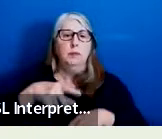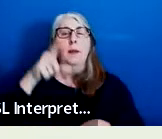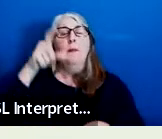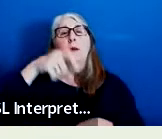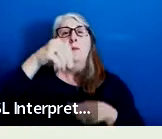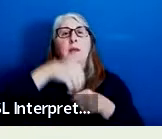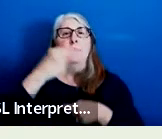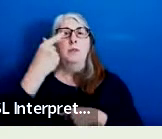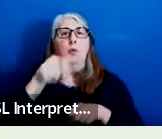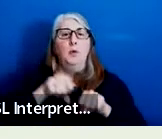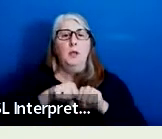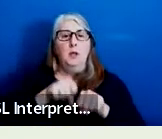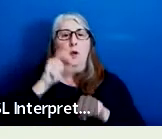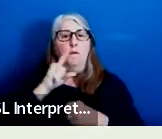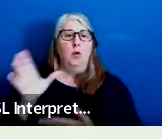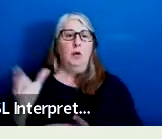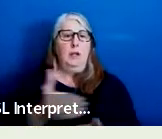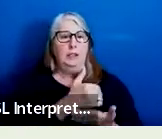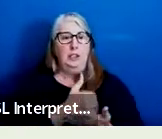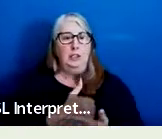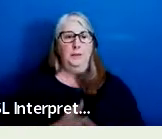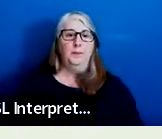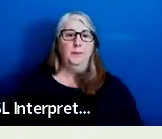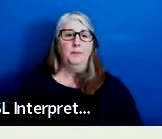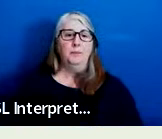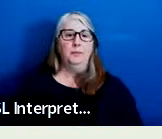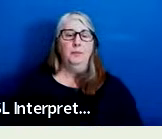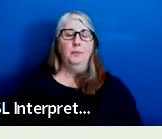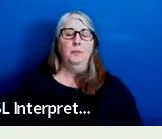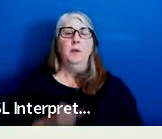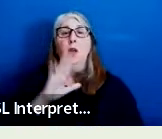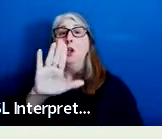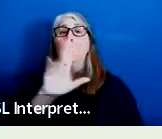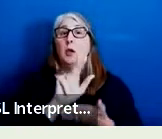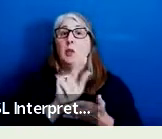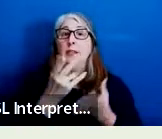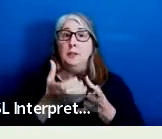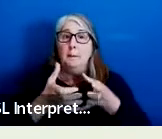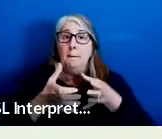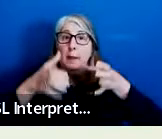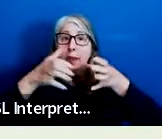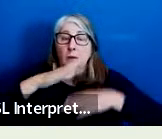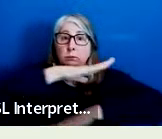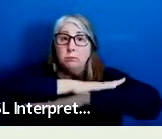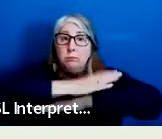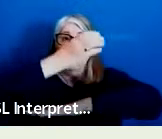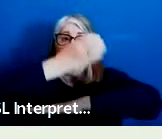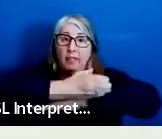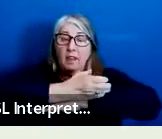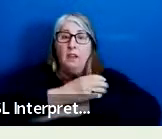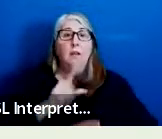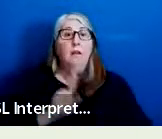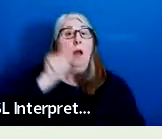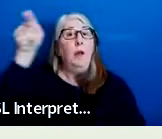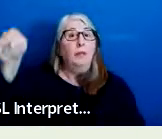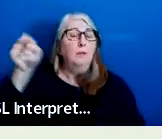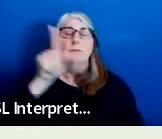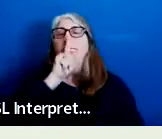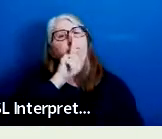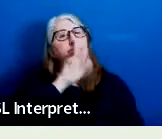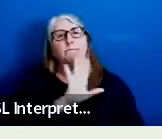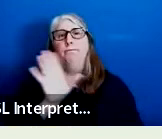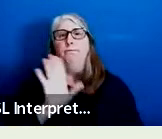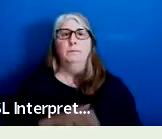green cart for collection. Do not place your kitchen pail at the curb, as the materials will not